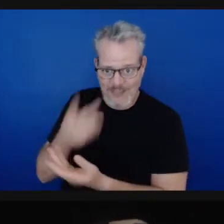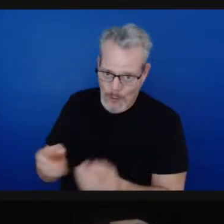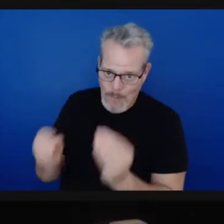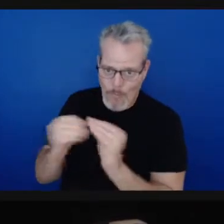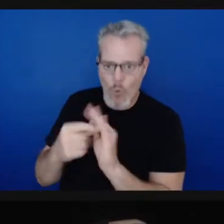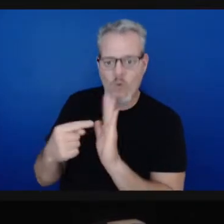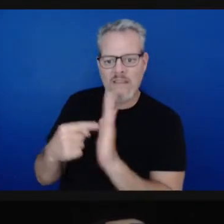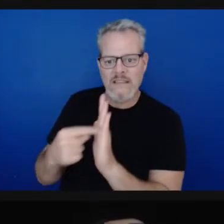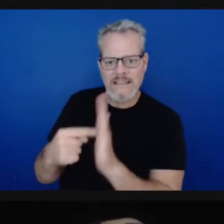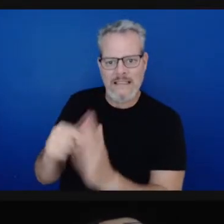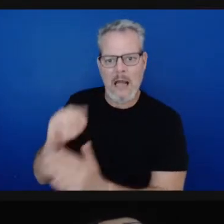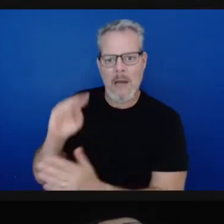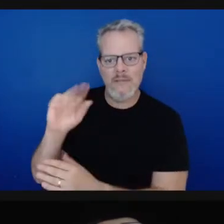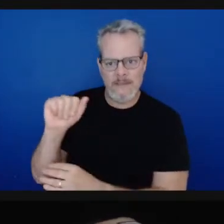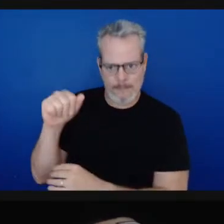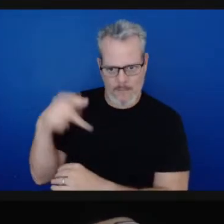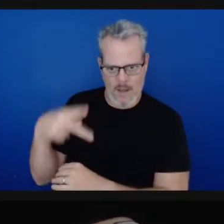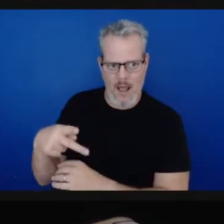maps.